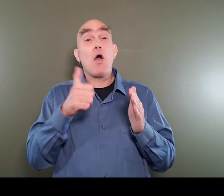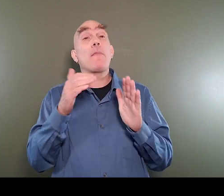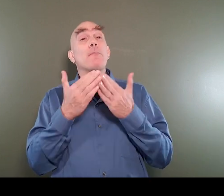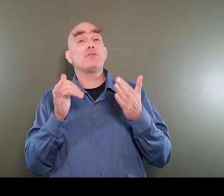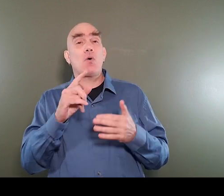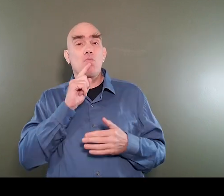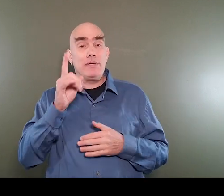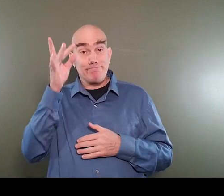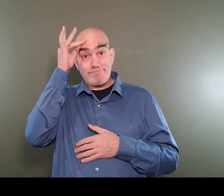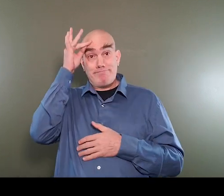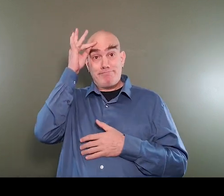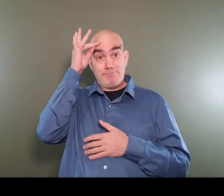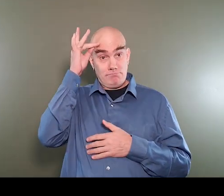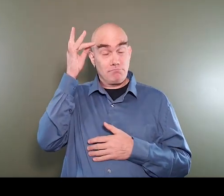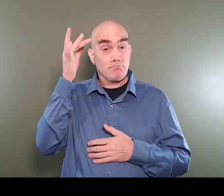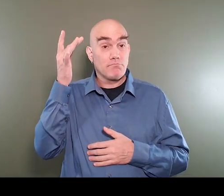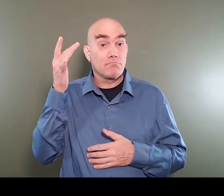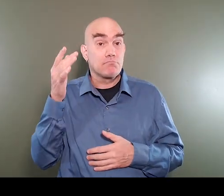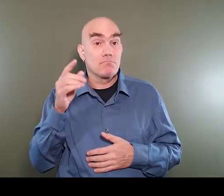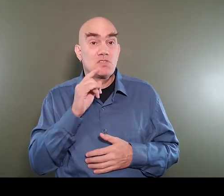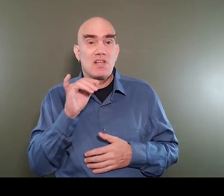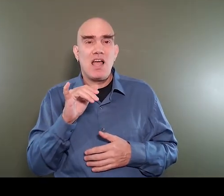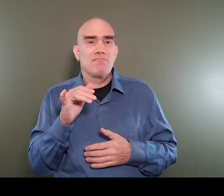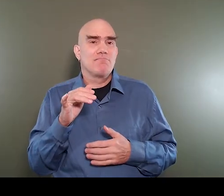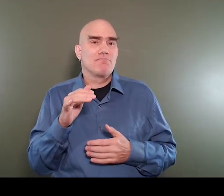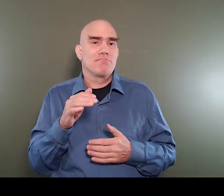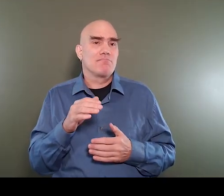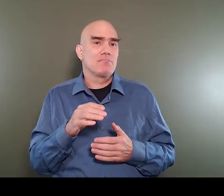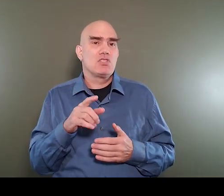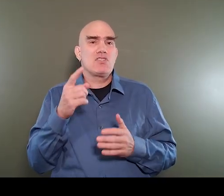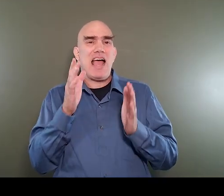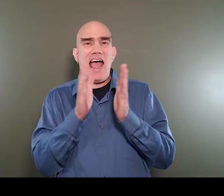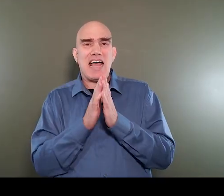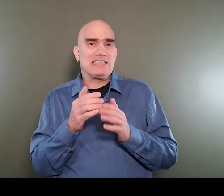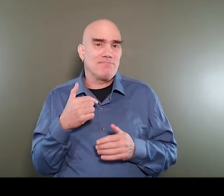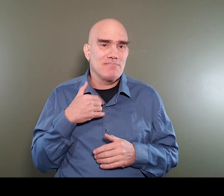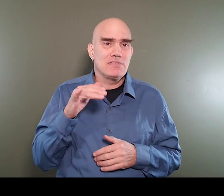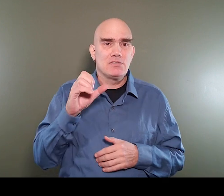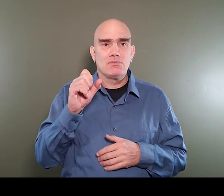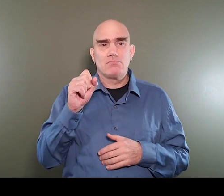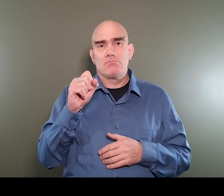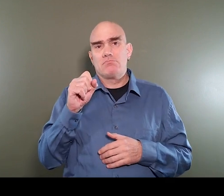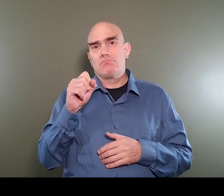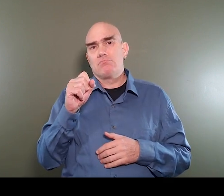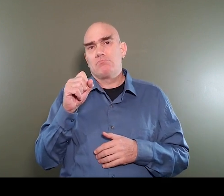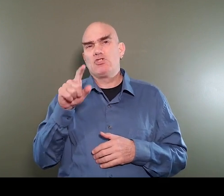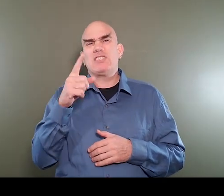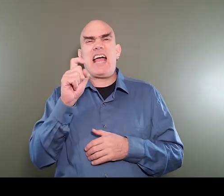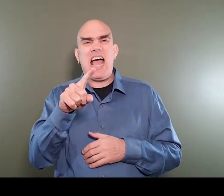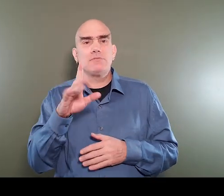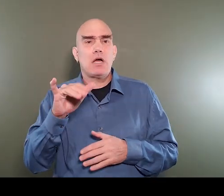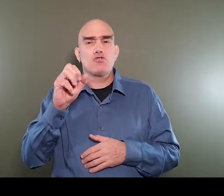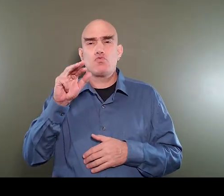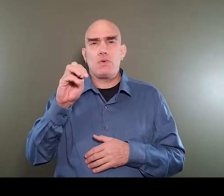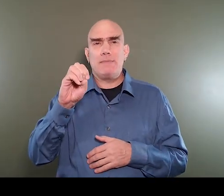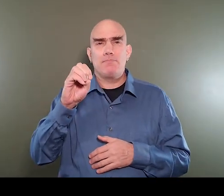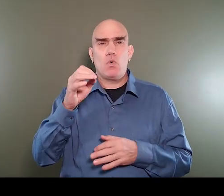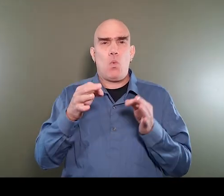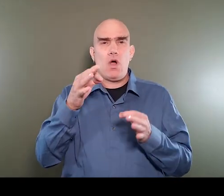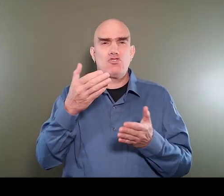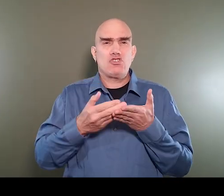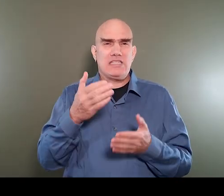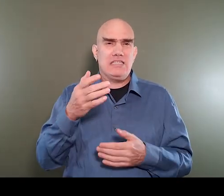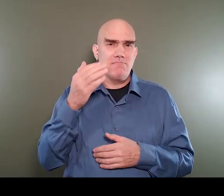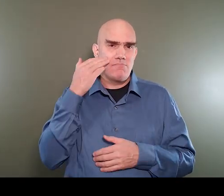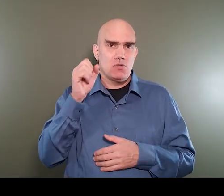the other books that stuck with me are like Just Ask by Supreme Court Justice